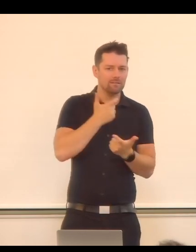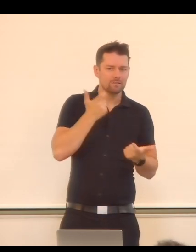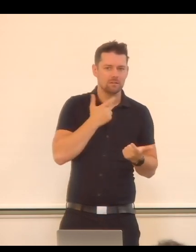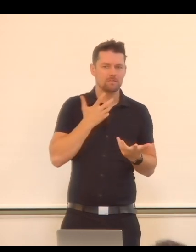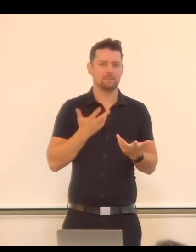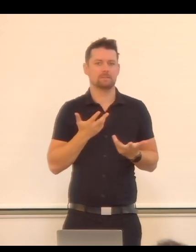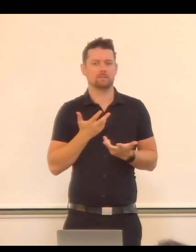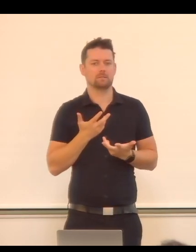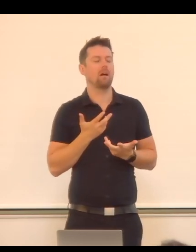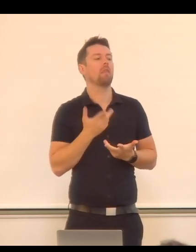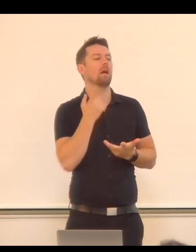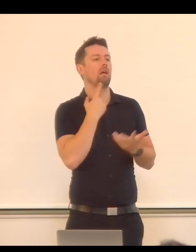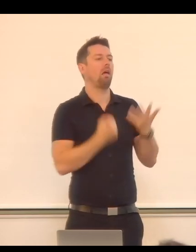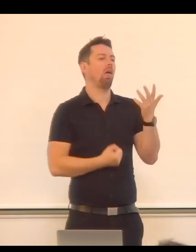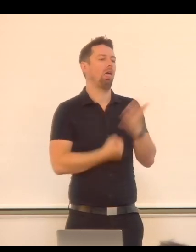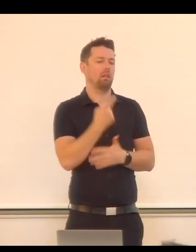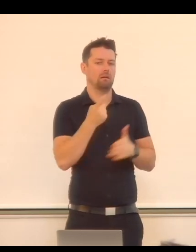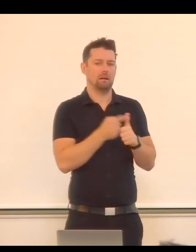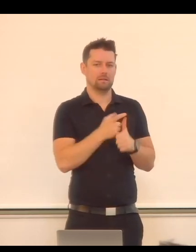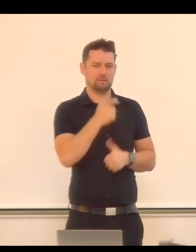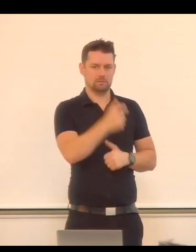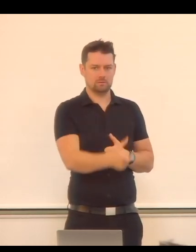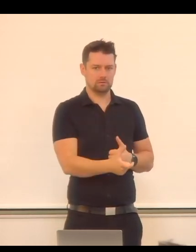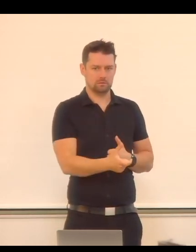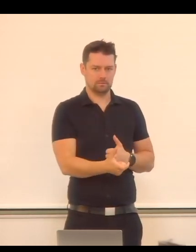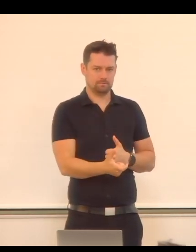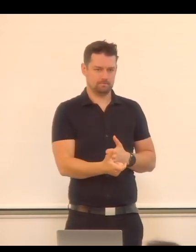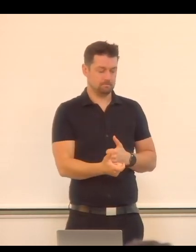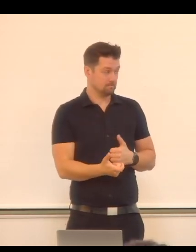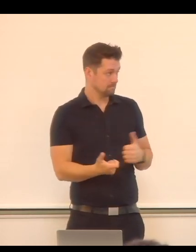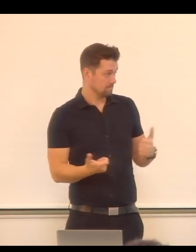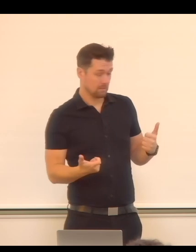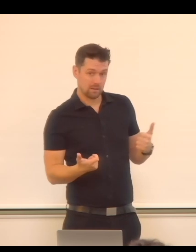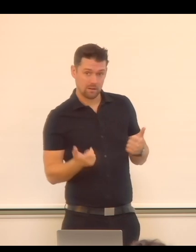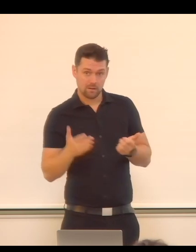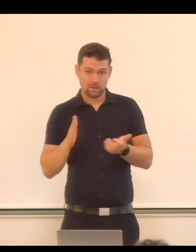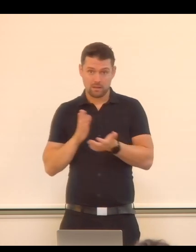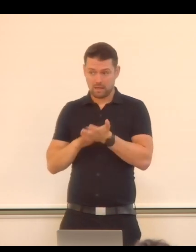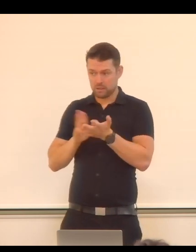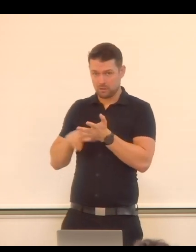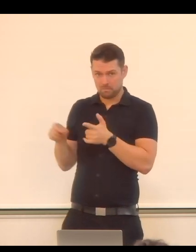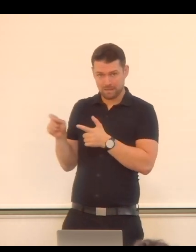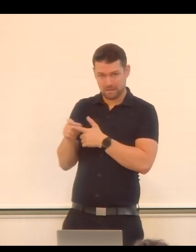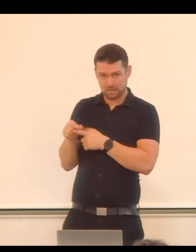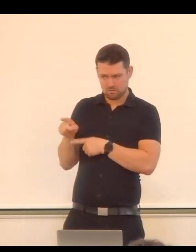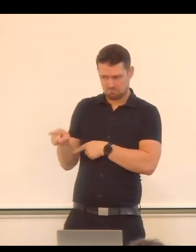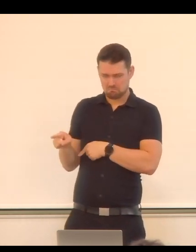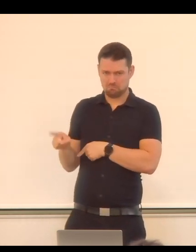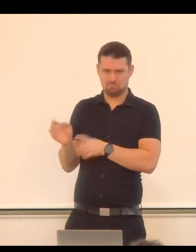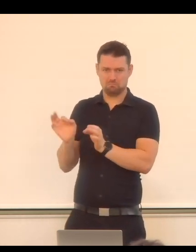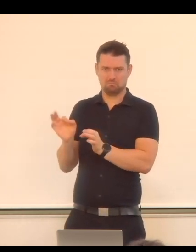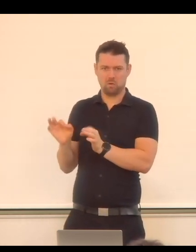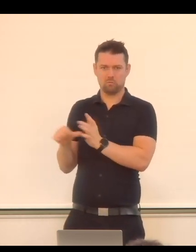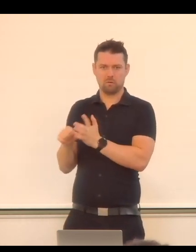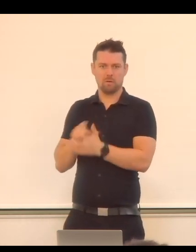And from that, some accidents might occur. How was that? HMP didn't probably have these issues because